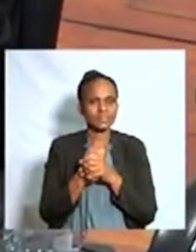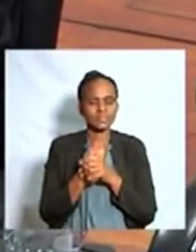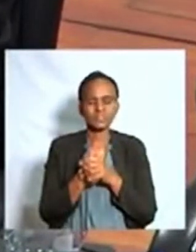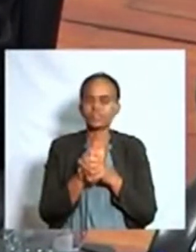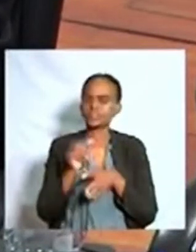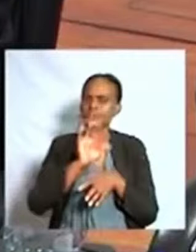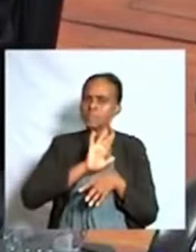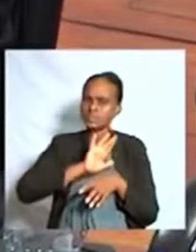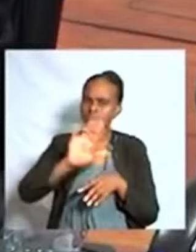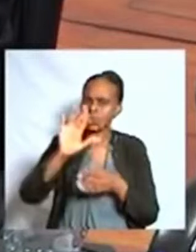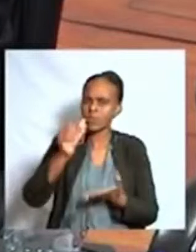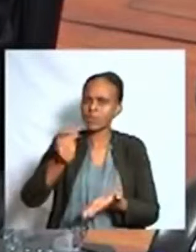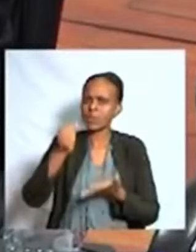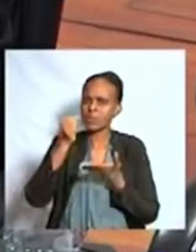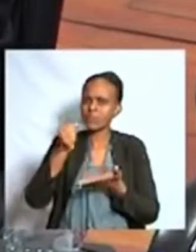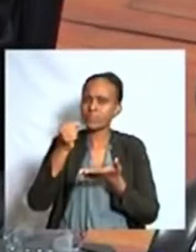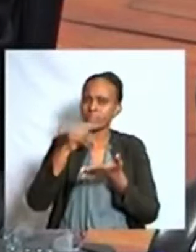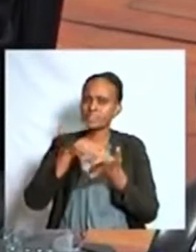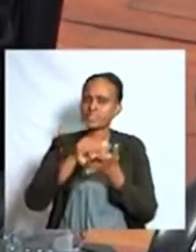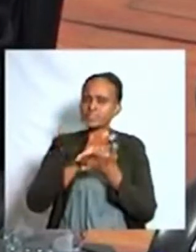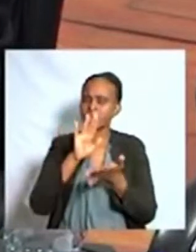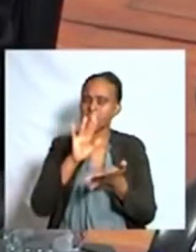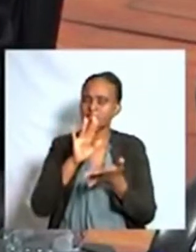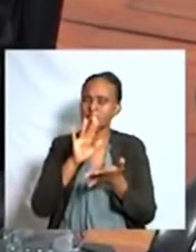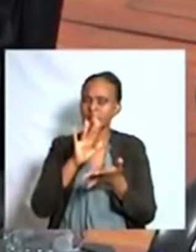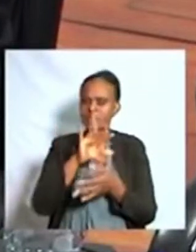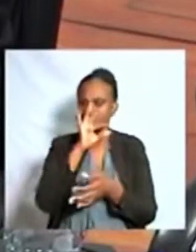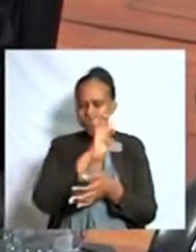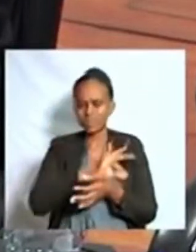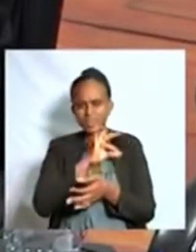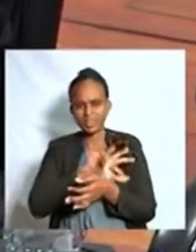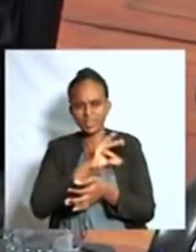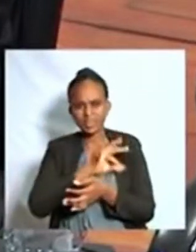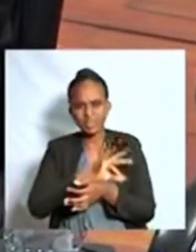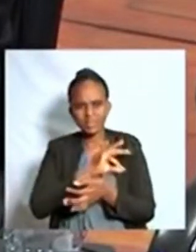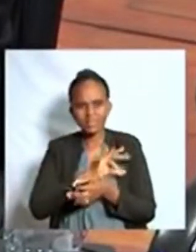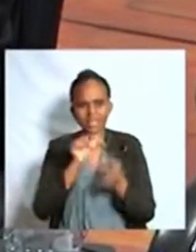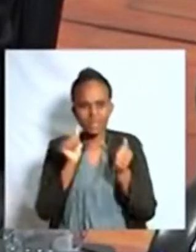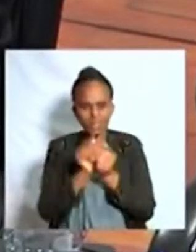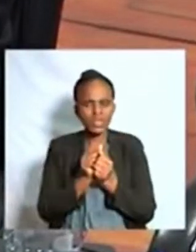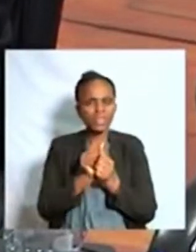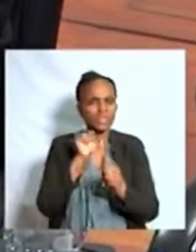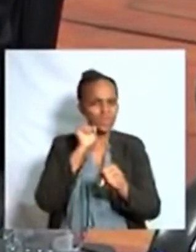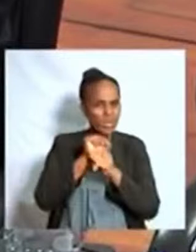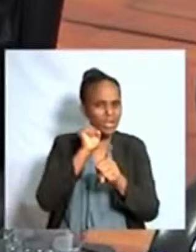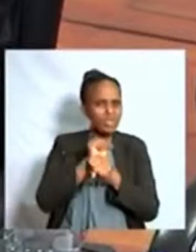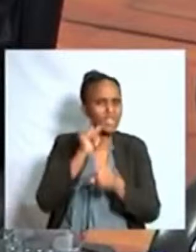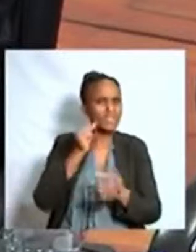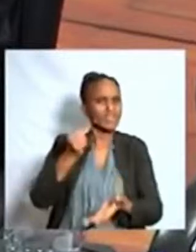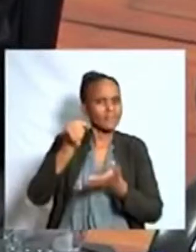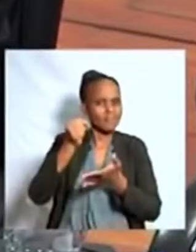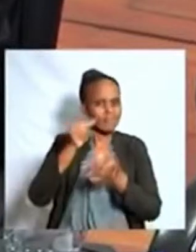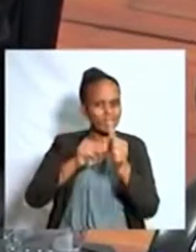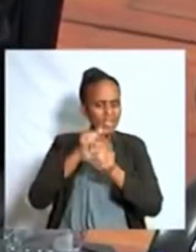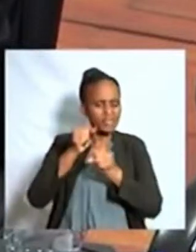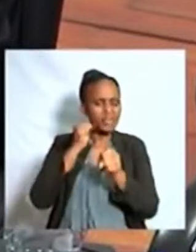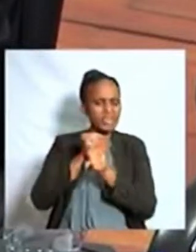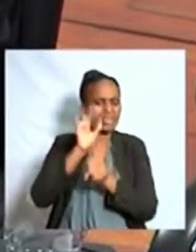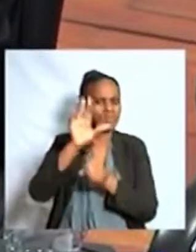What is your budget? The salaries and operation budget per year?